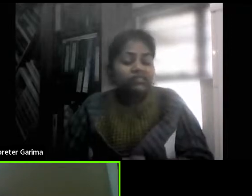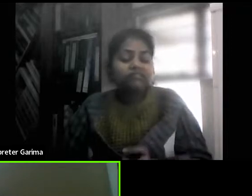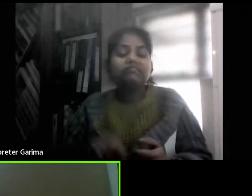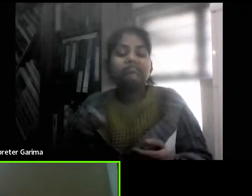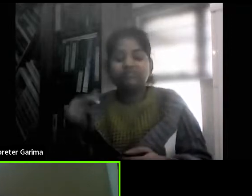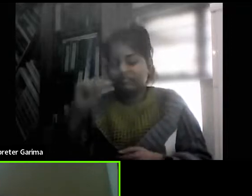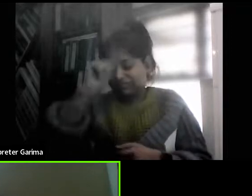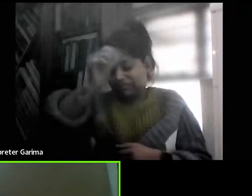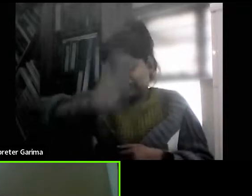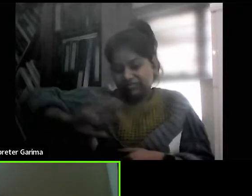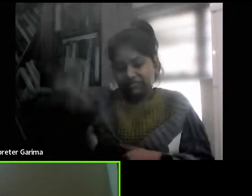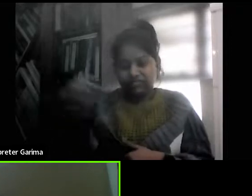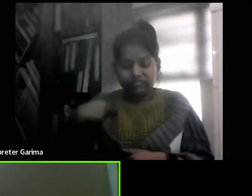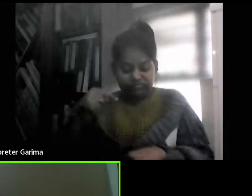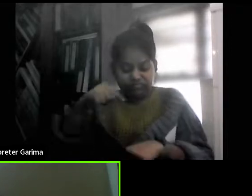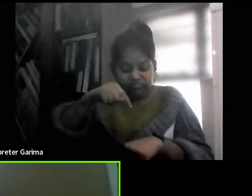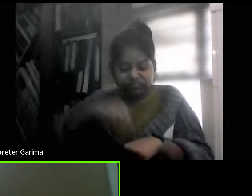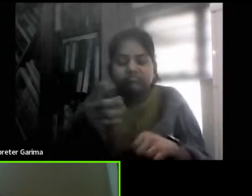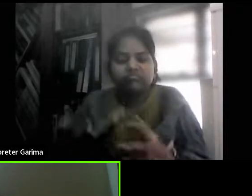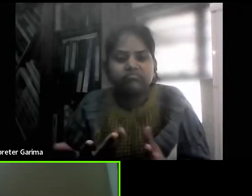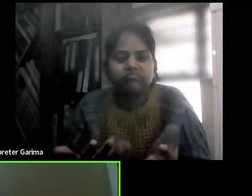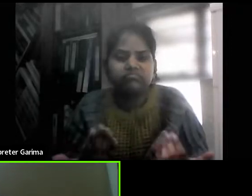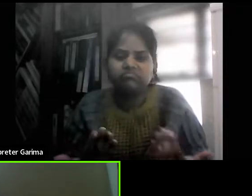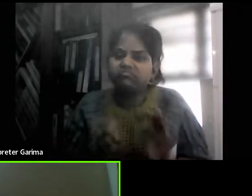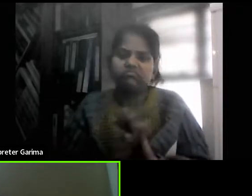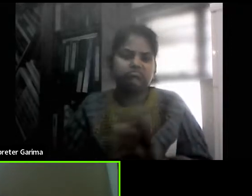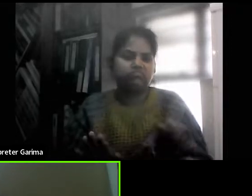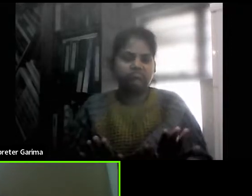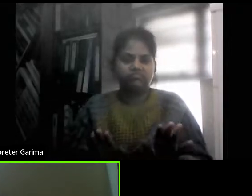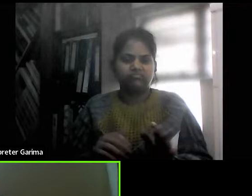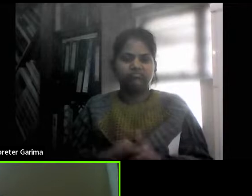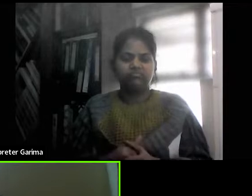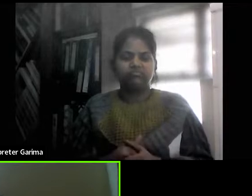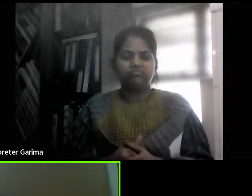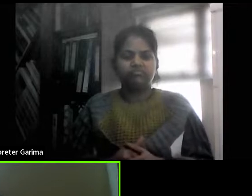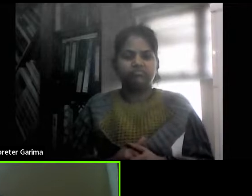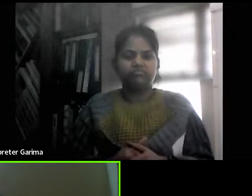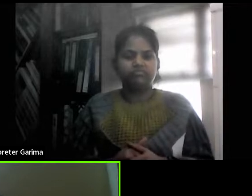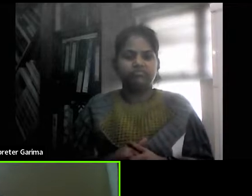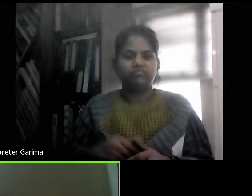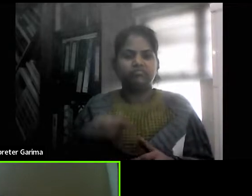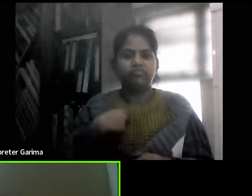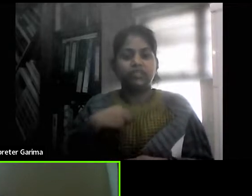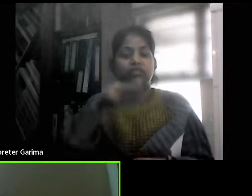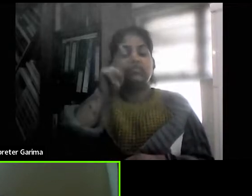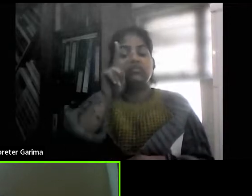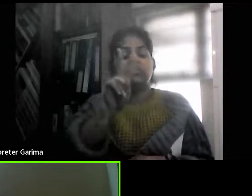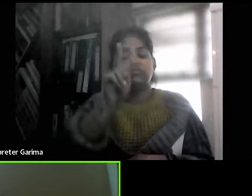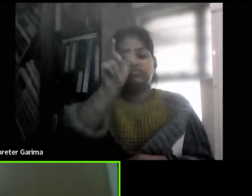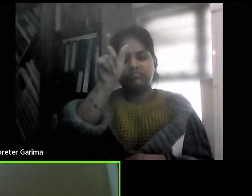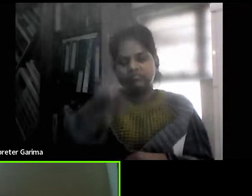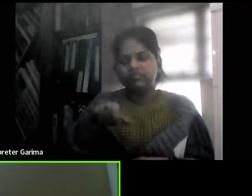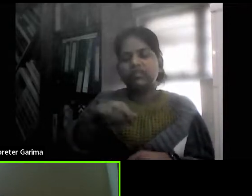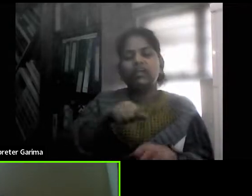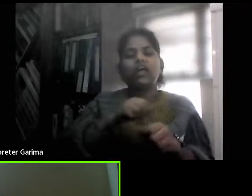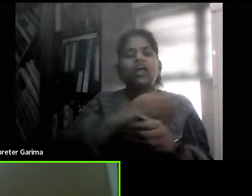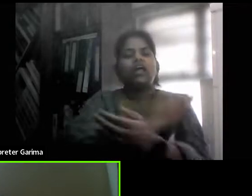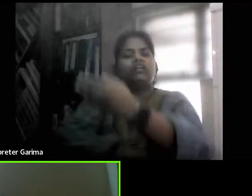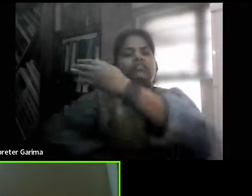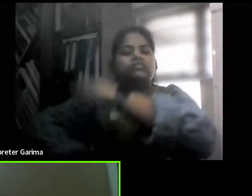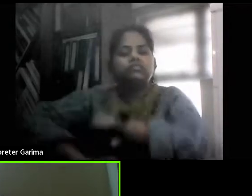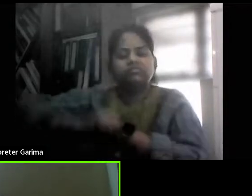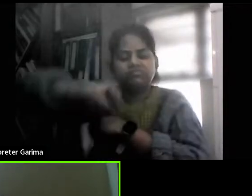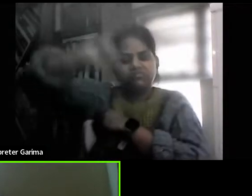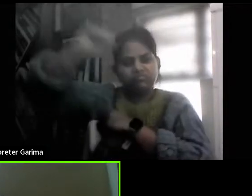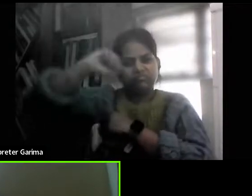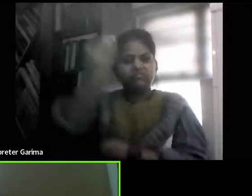been touched upon so far with it, because we have two important scholars in disability rights movement who have chronicled the history of